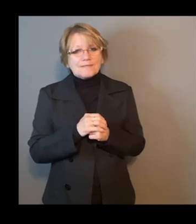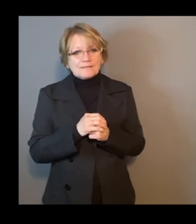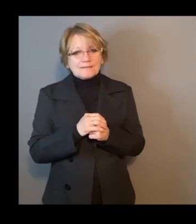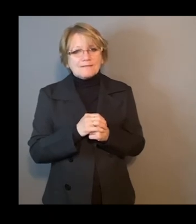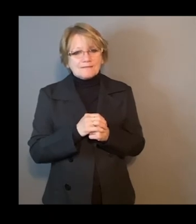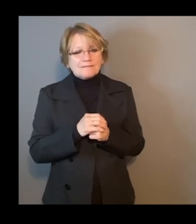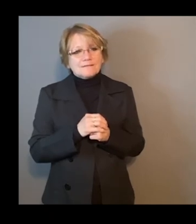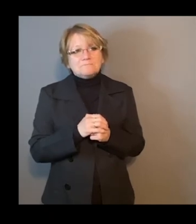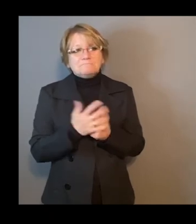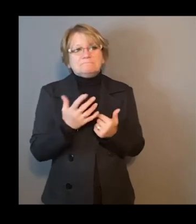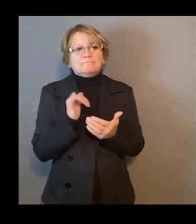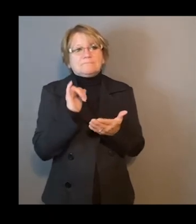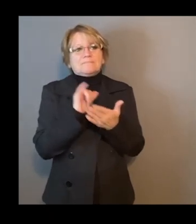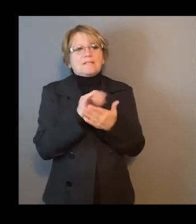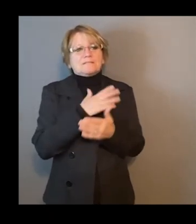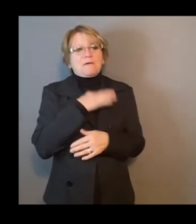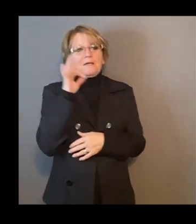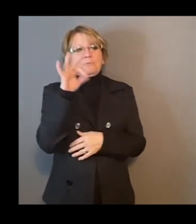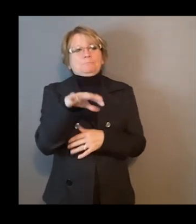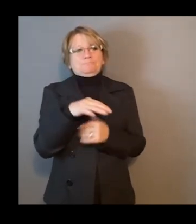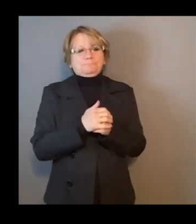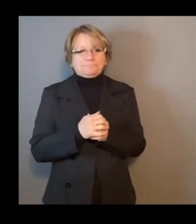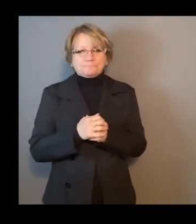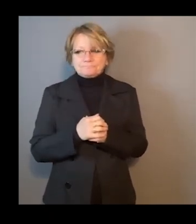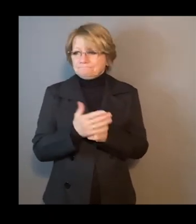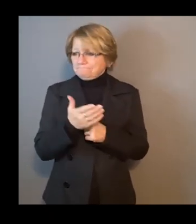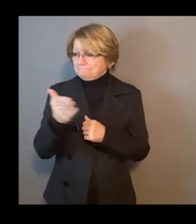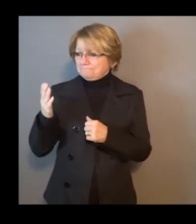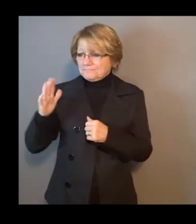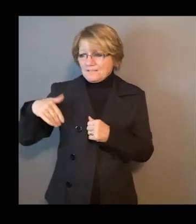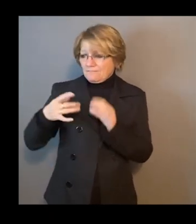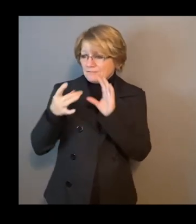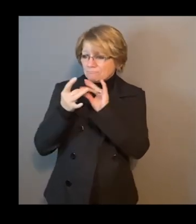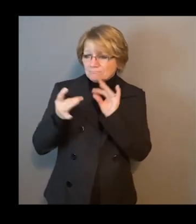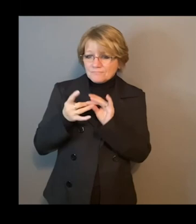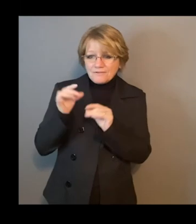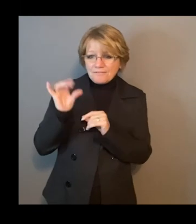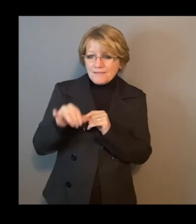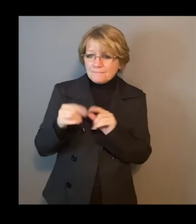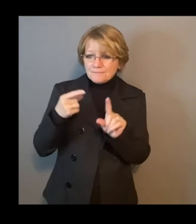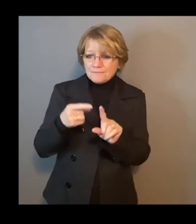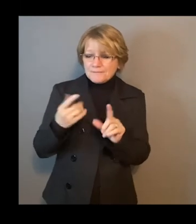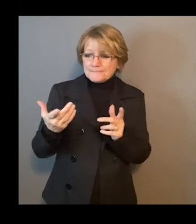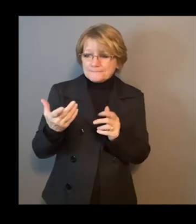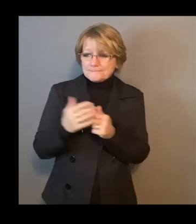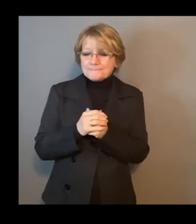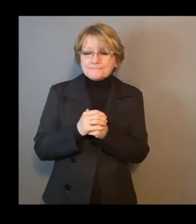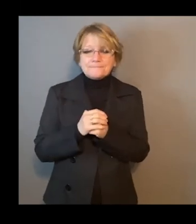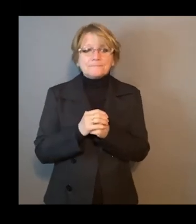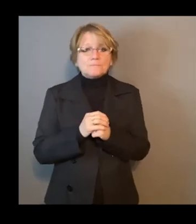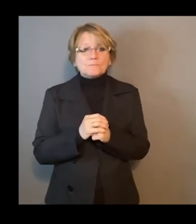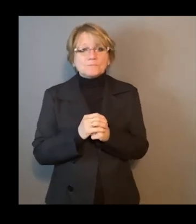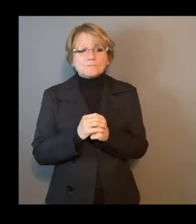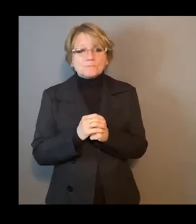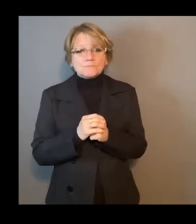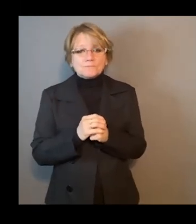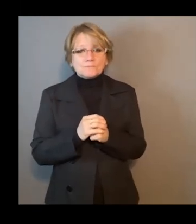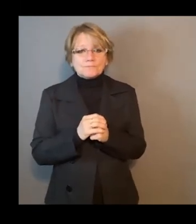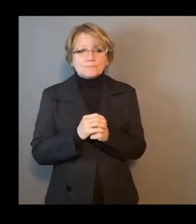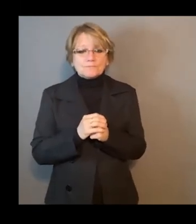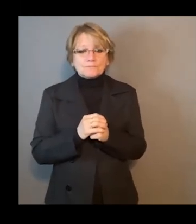but yeah, that's pretty much my piece. Anybody else that hasn't chimed in want to share anything? Or?